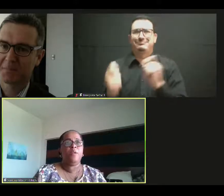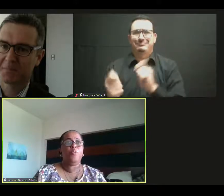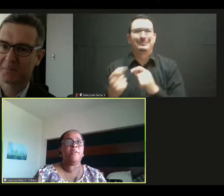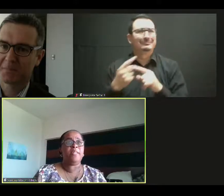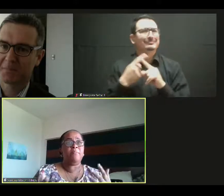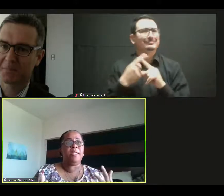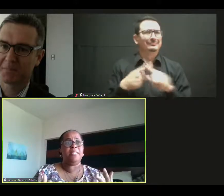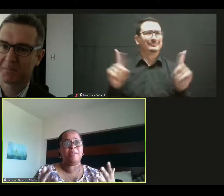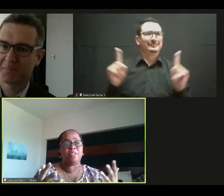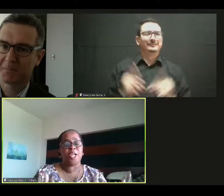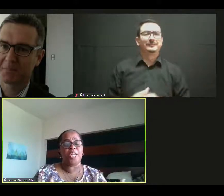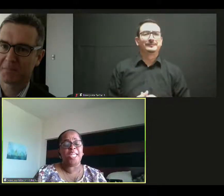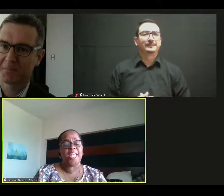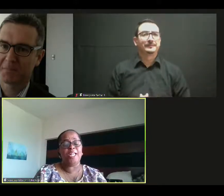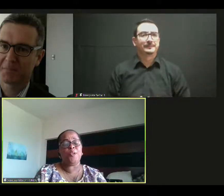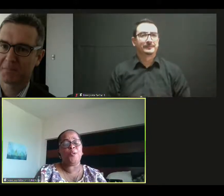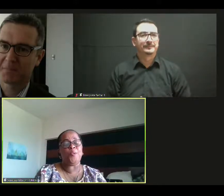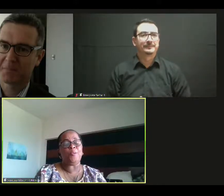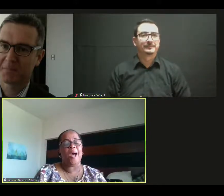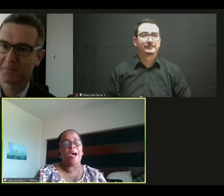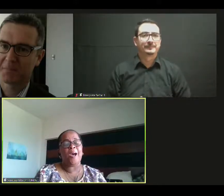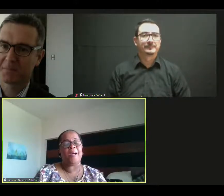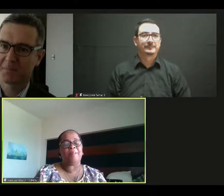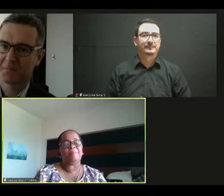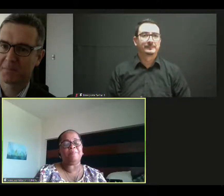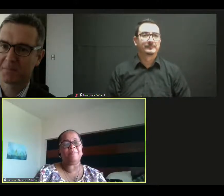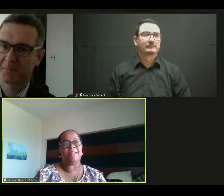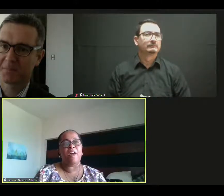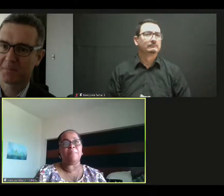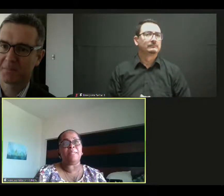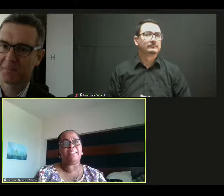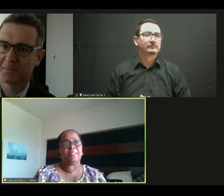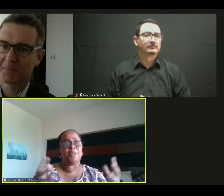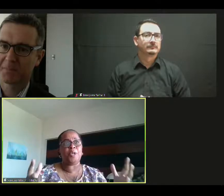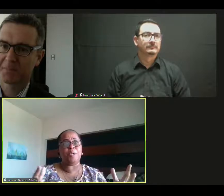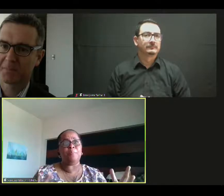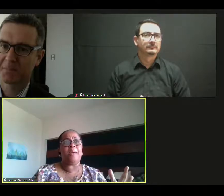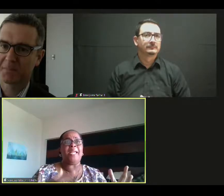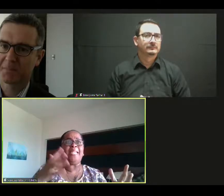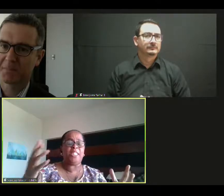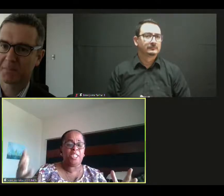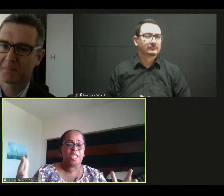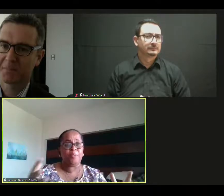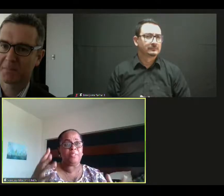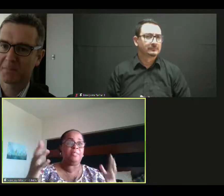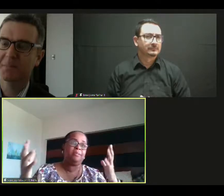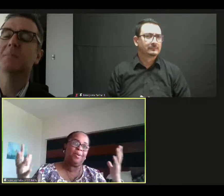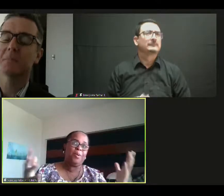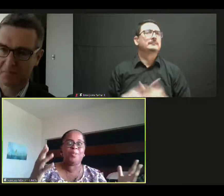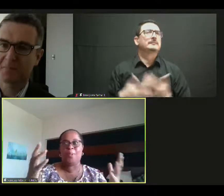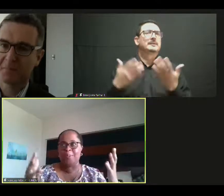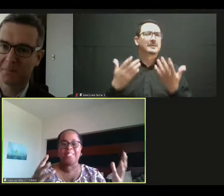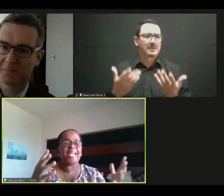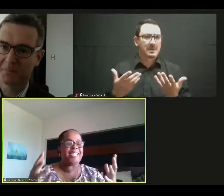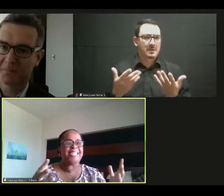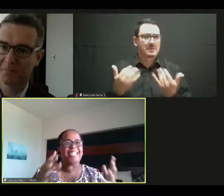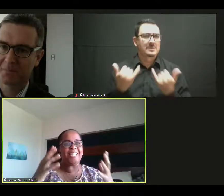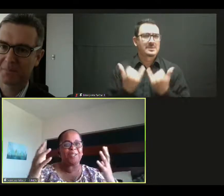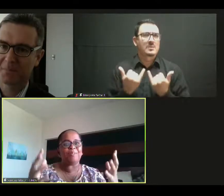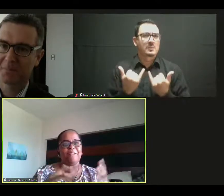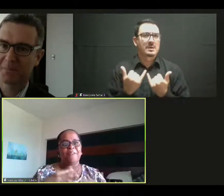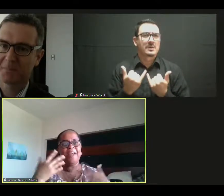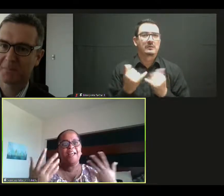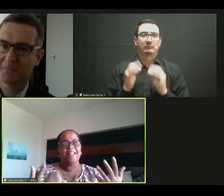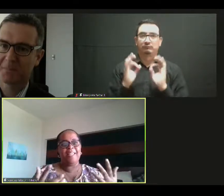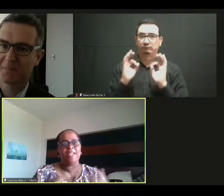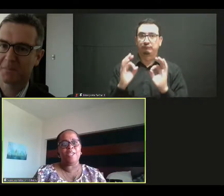where we are in the midst of starting a new government term by next year, which is also challenging in